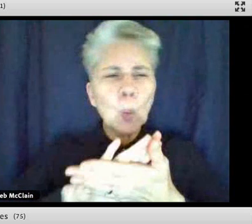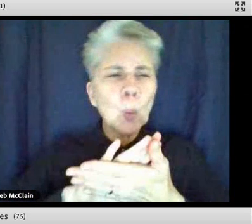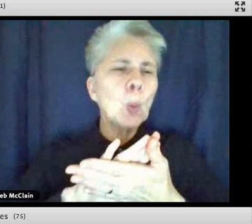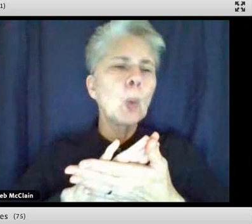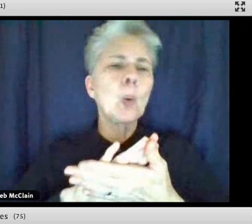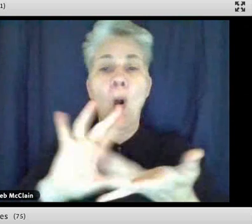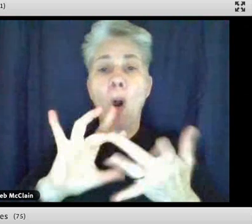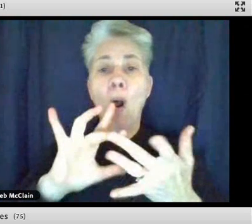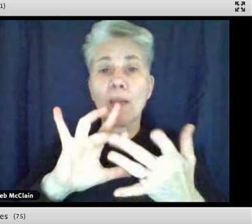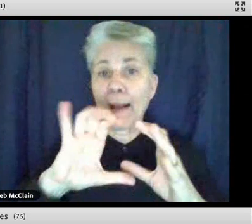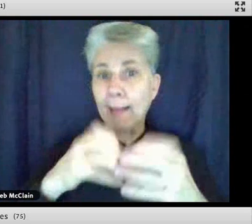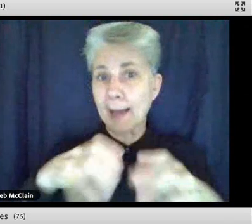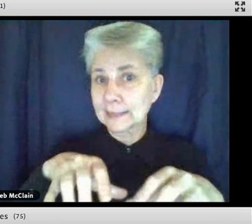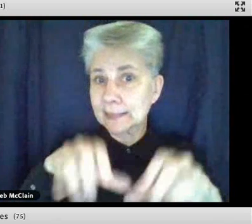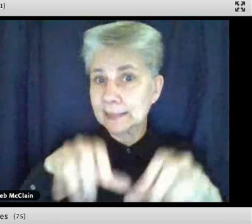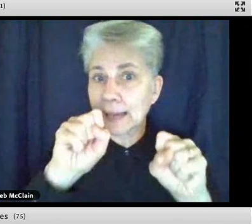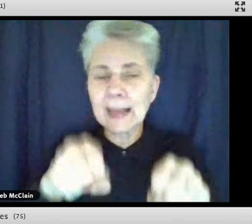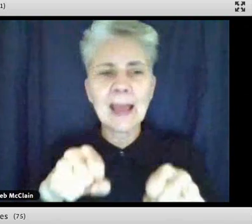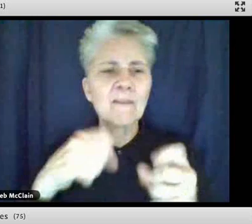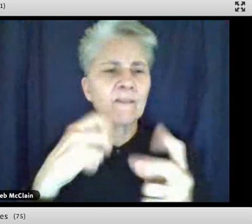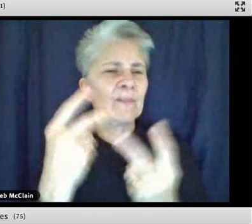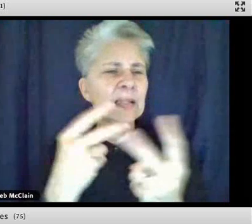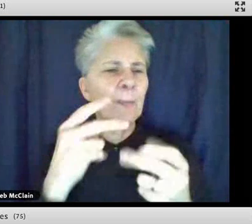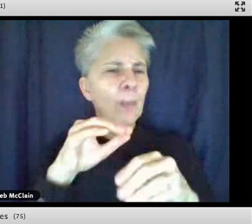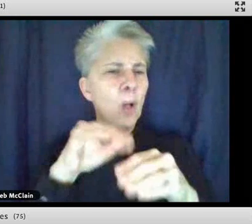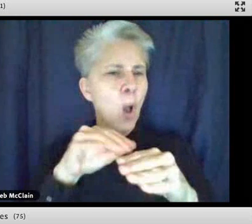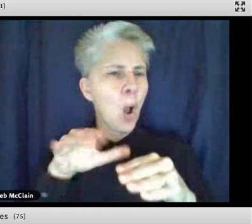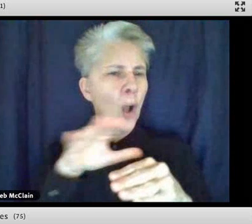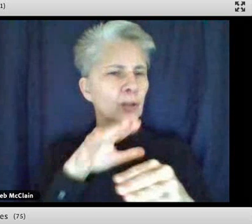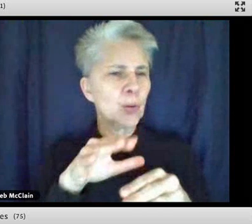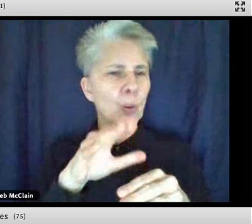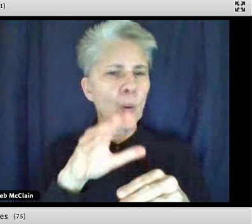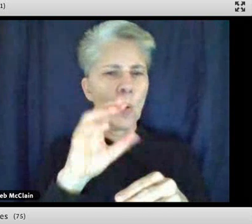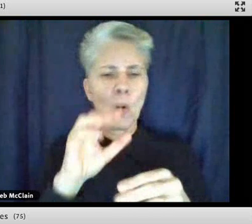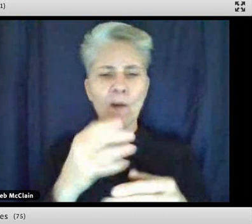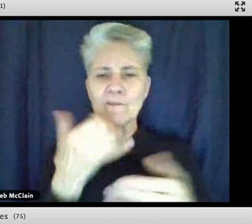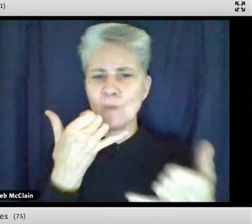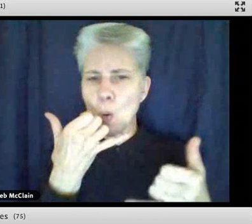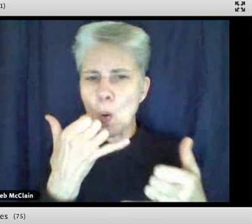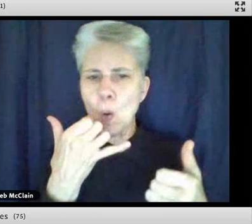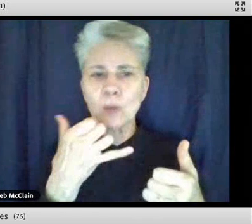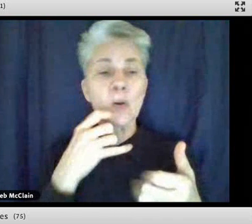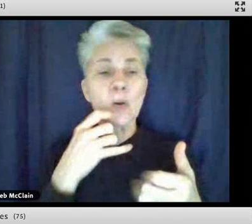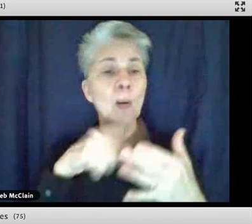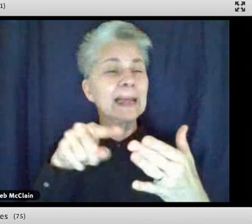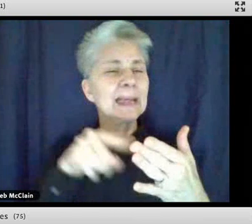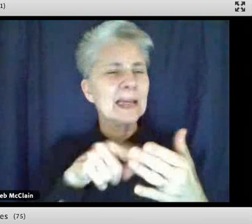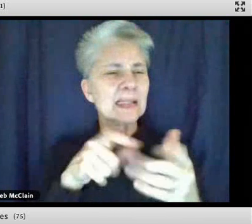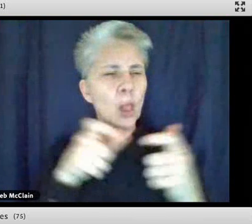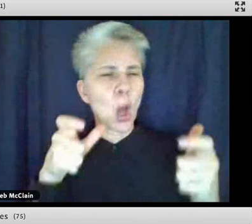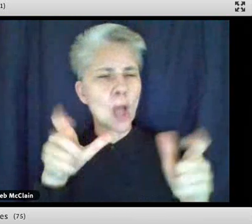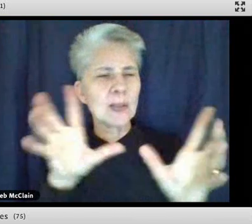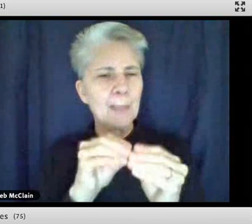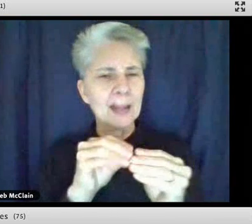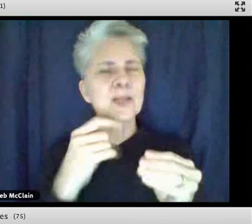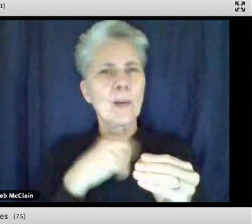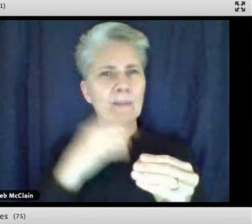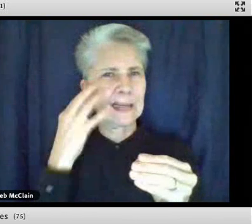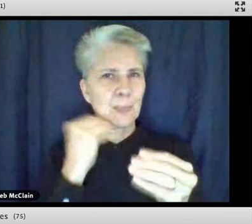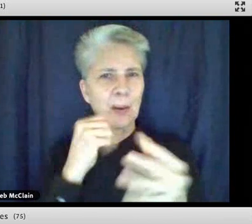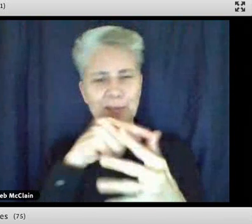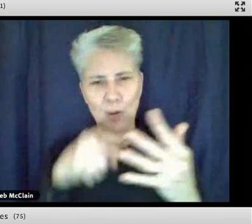pursuing online classes, visiting people on your mobile devices, and canceling large meetings. So we've experienced